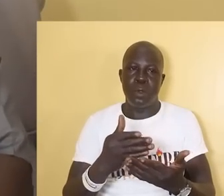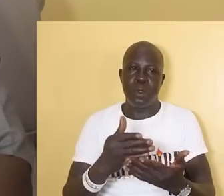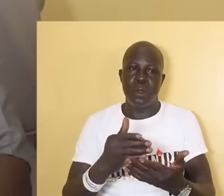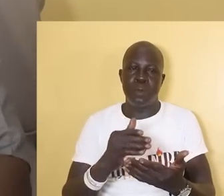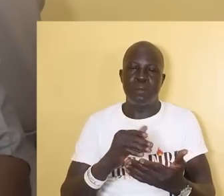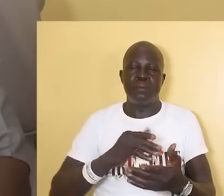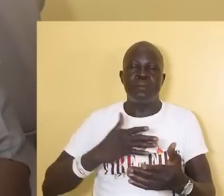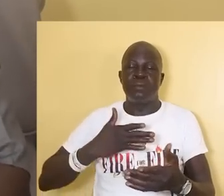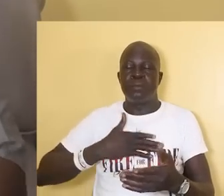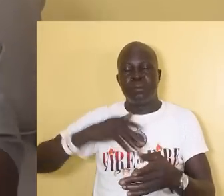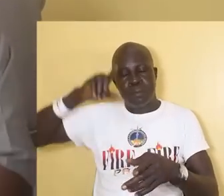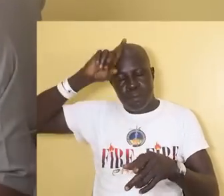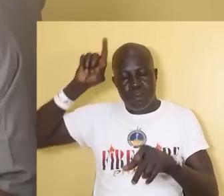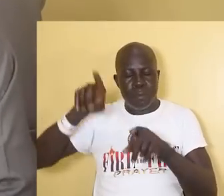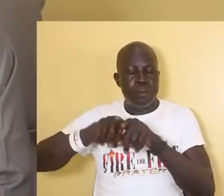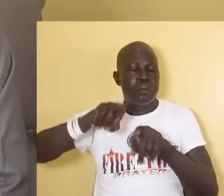Ara kore ati ara be re.